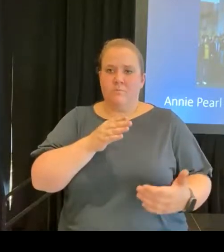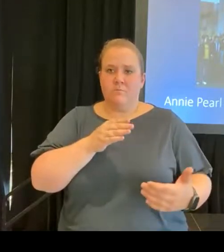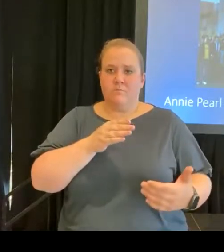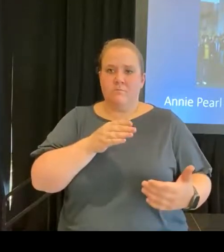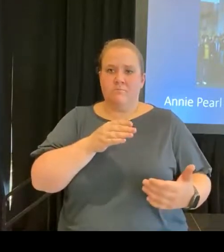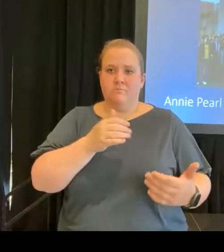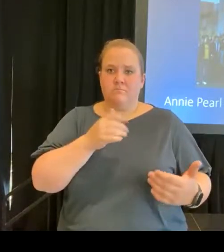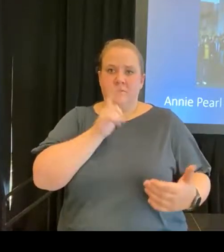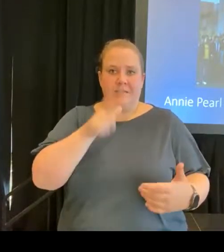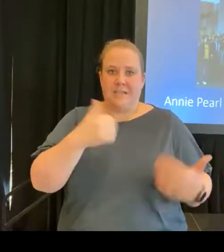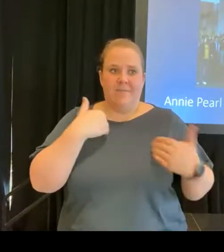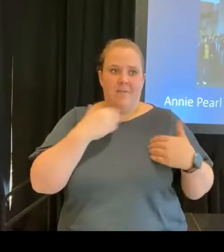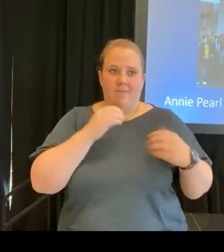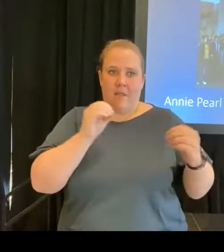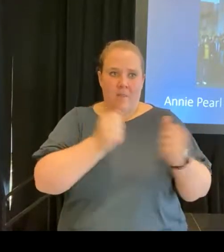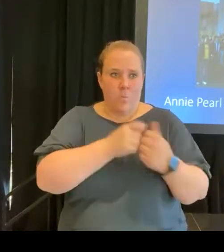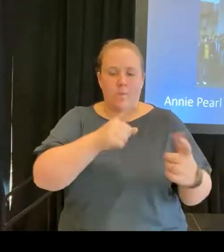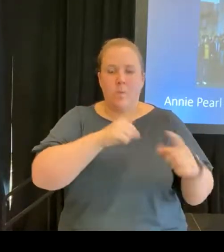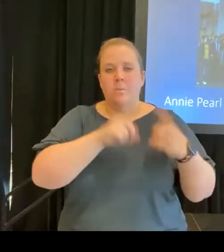delivered a baby.